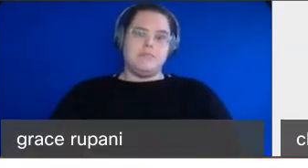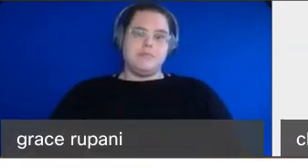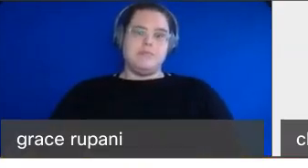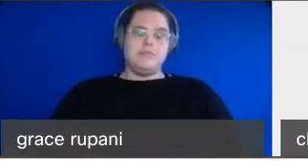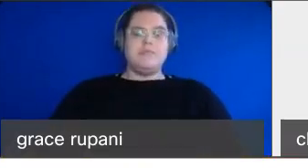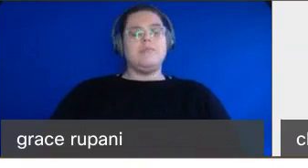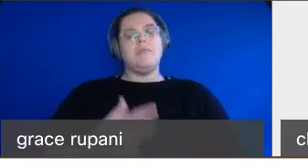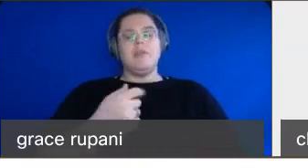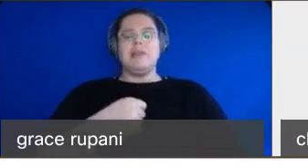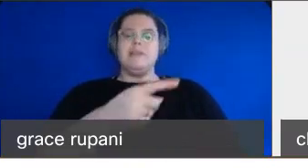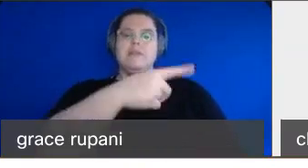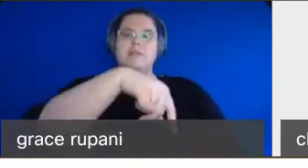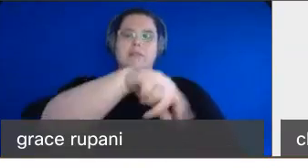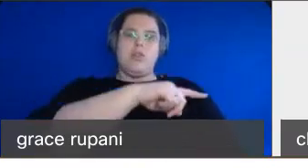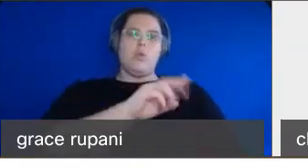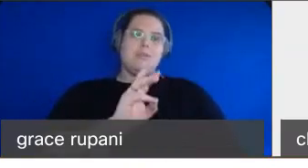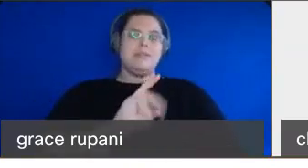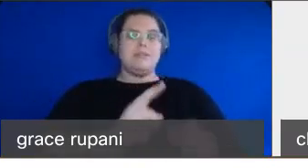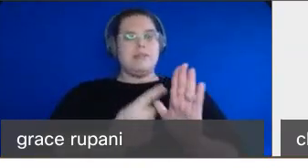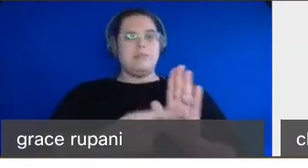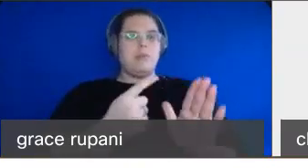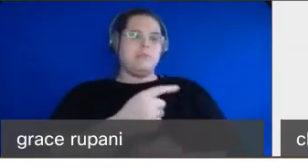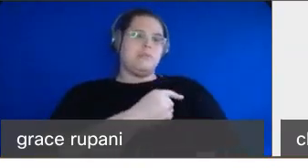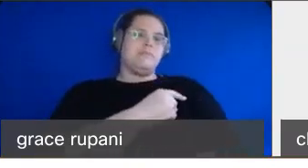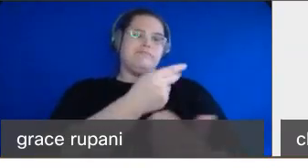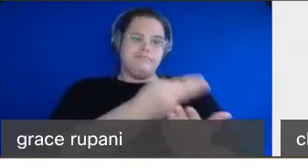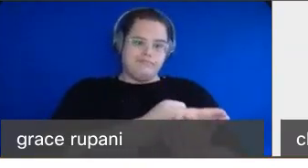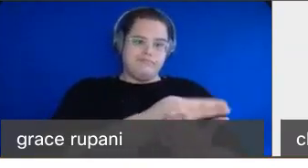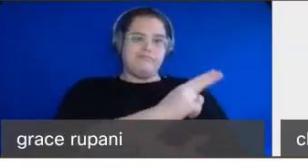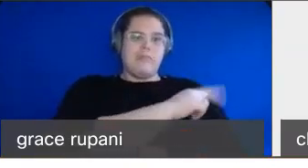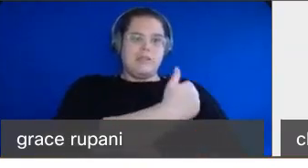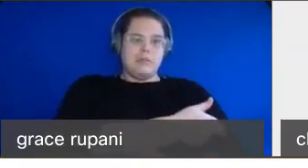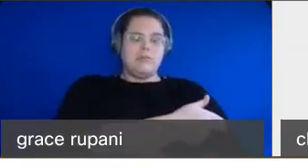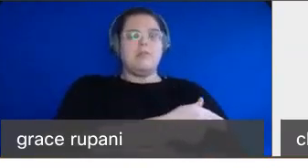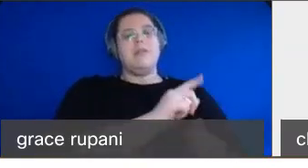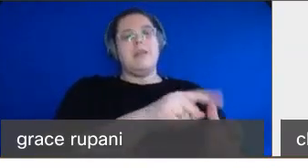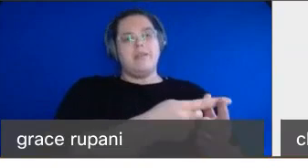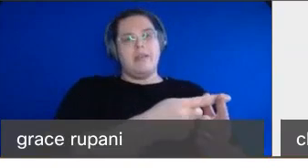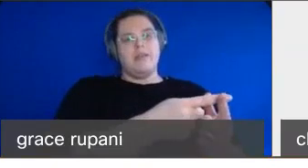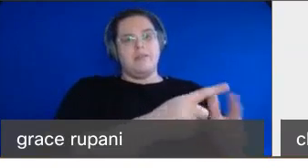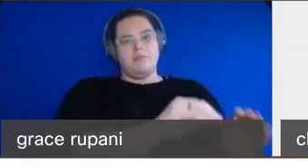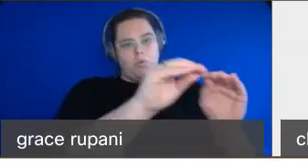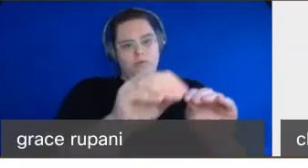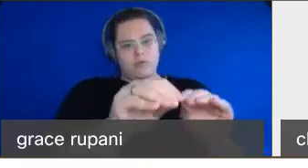rehab at a long-term care facility before being prepared to be discharged home.